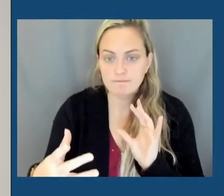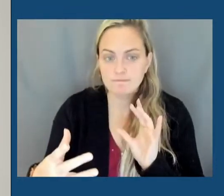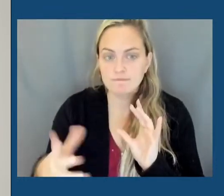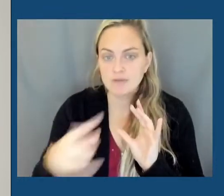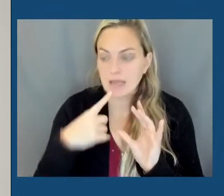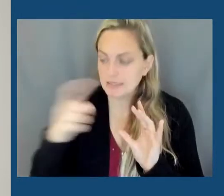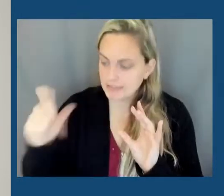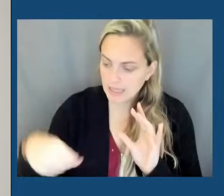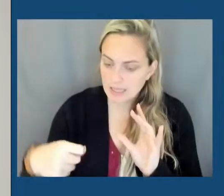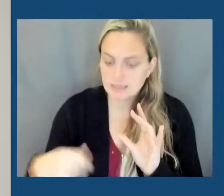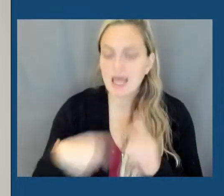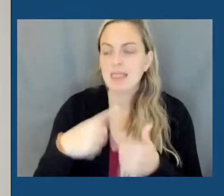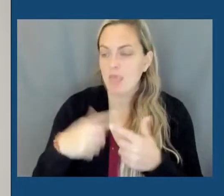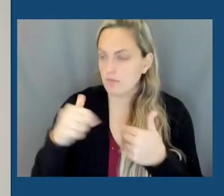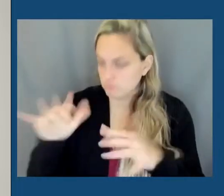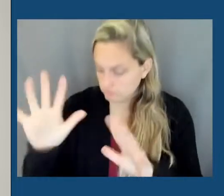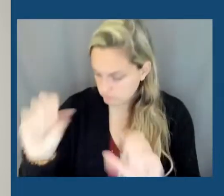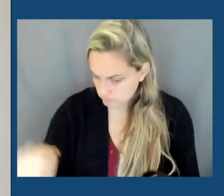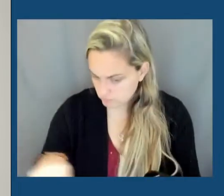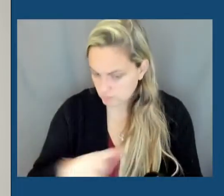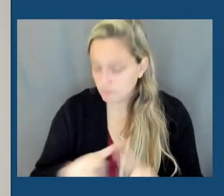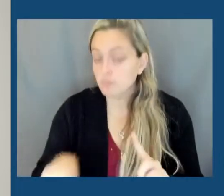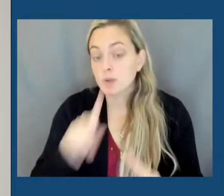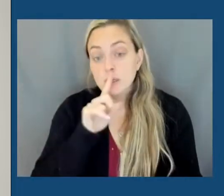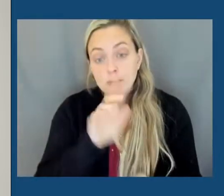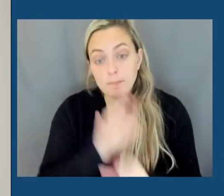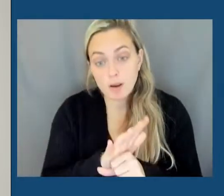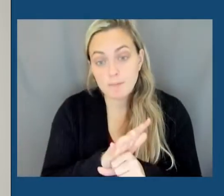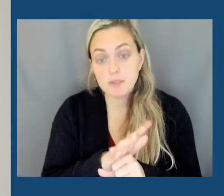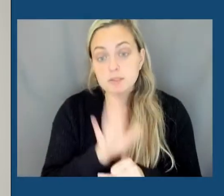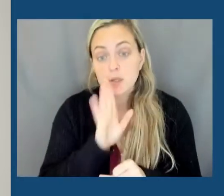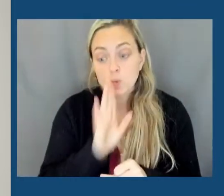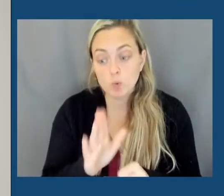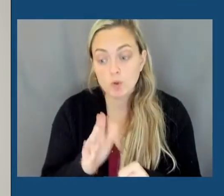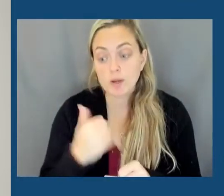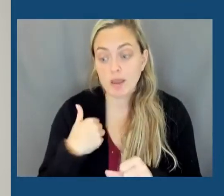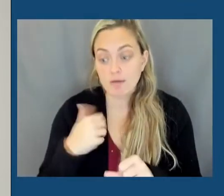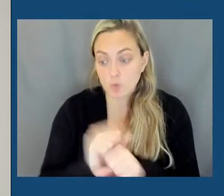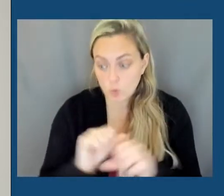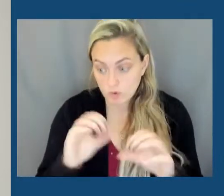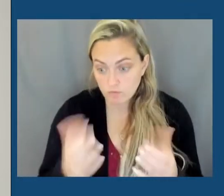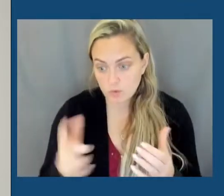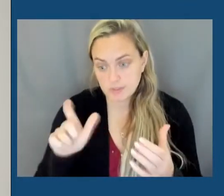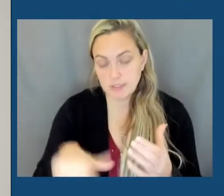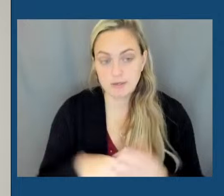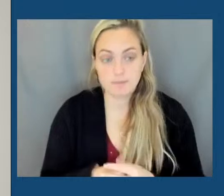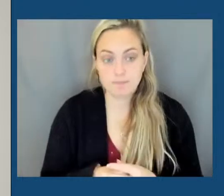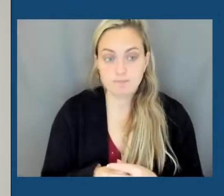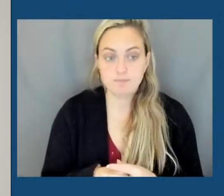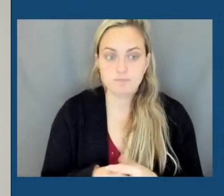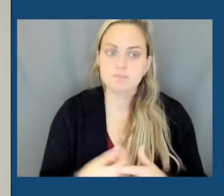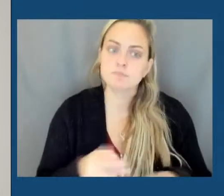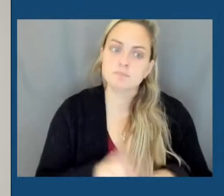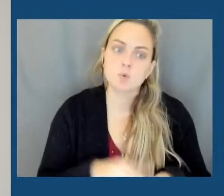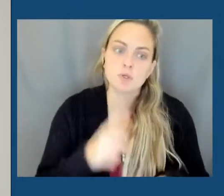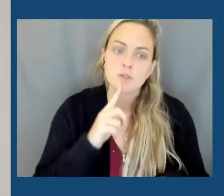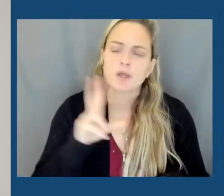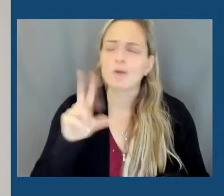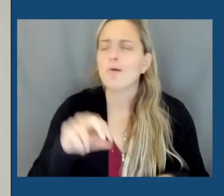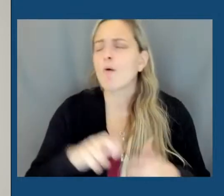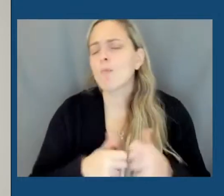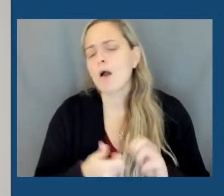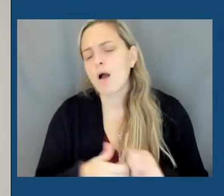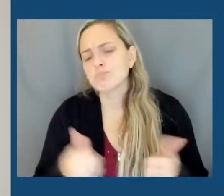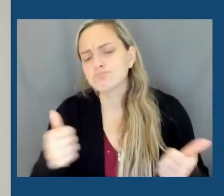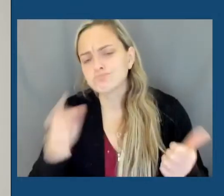yes. But he made me promise I would get him the workforce he needed. And of course, I said, no problem. We're going to